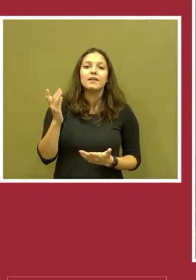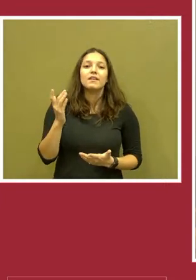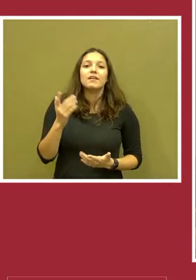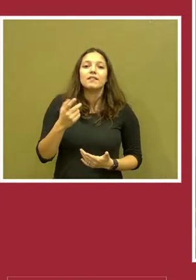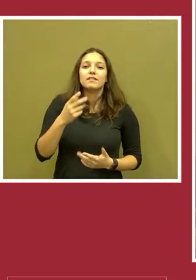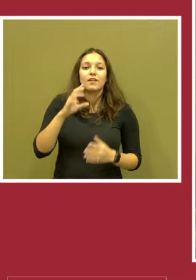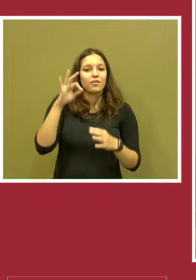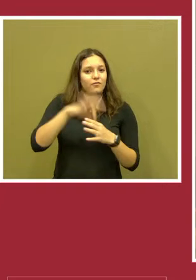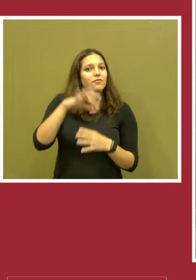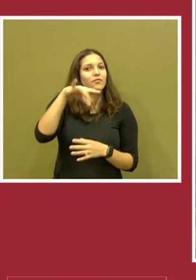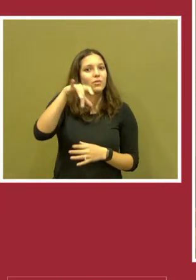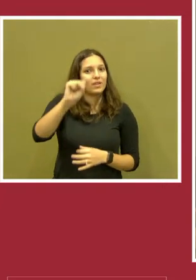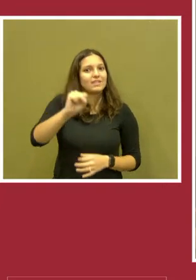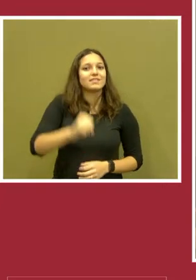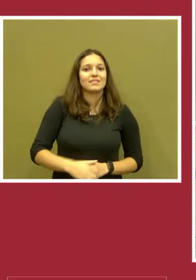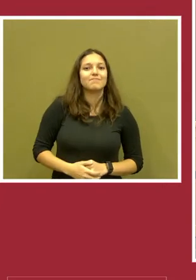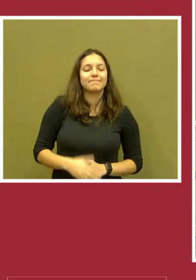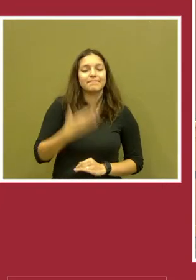vote yes. Thank you.